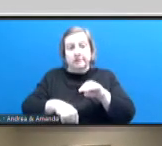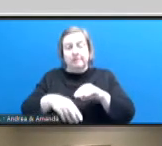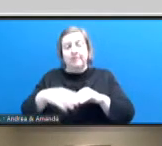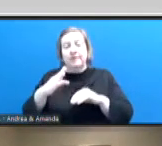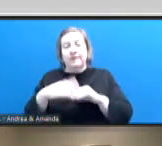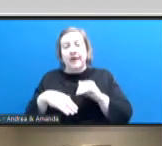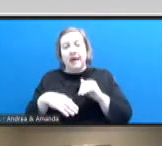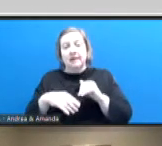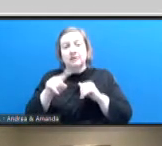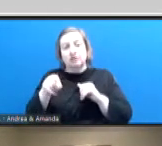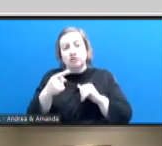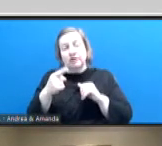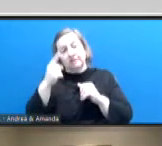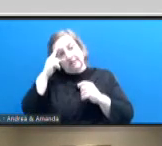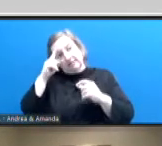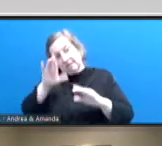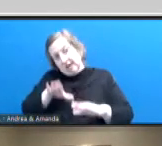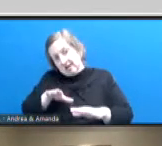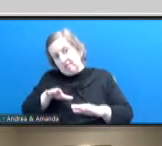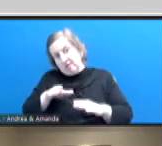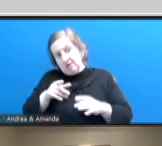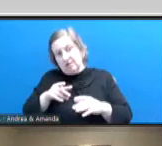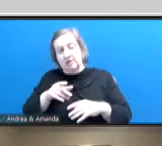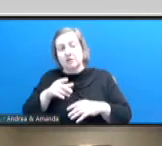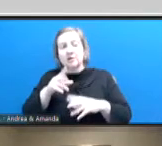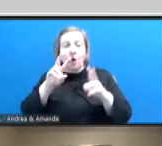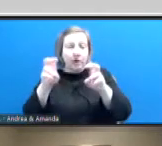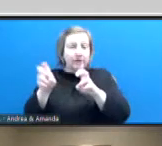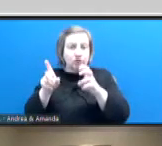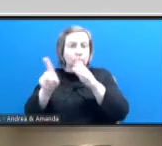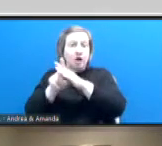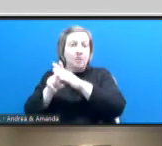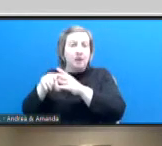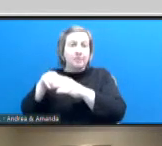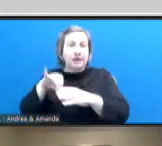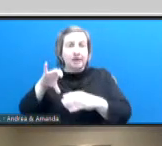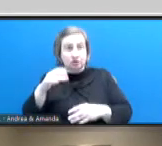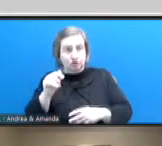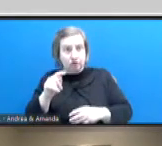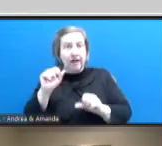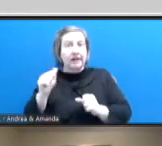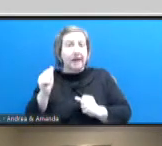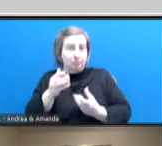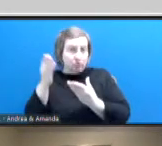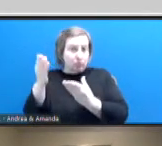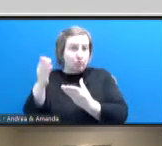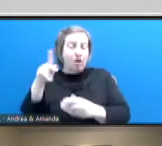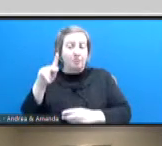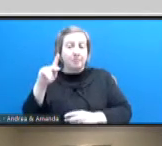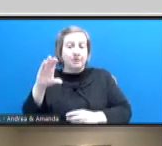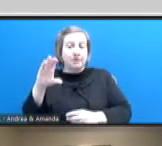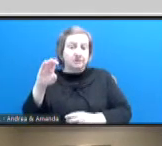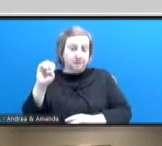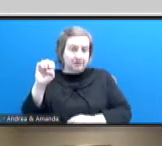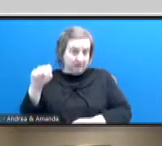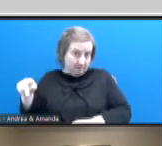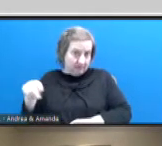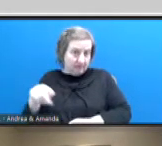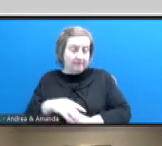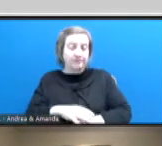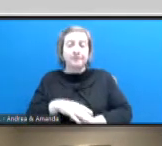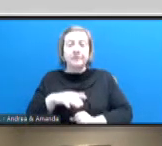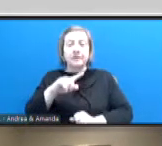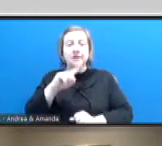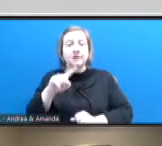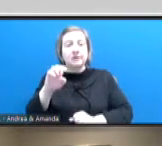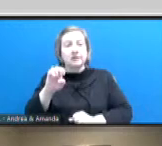than just the settlement agreement. So issues that are coming up in the chat are things that can be brought to the PCCEP. Okay, Zainab, is